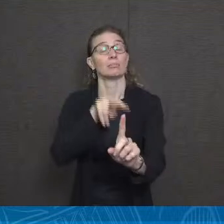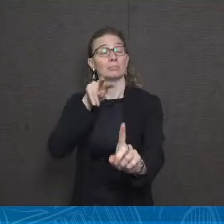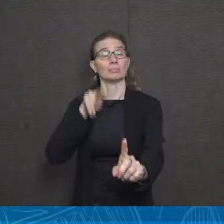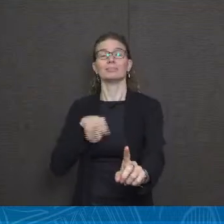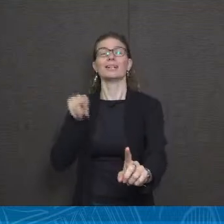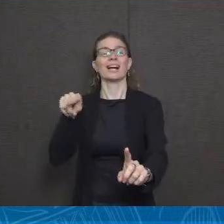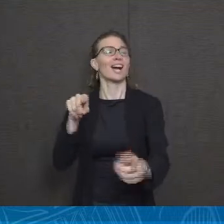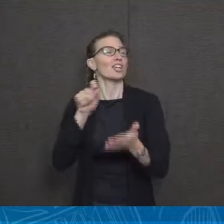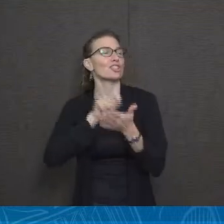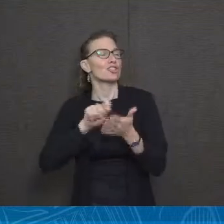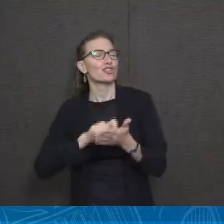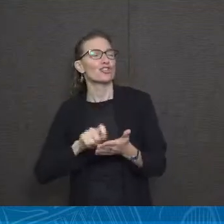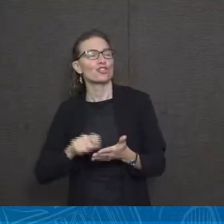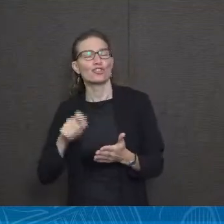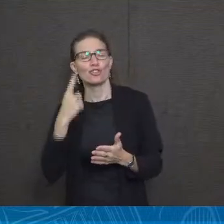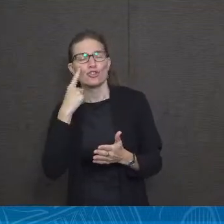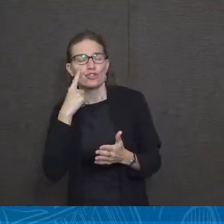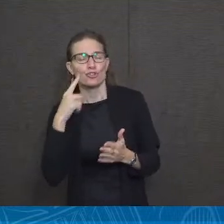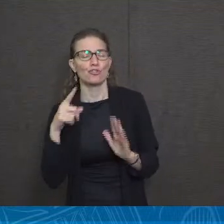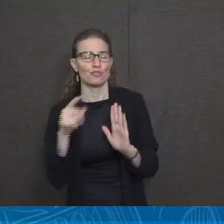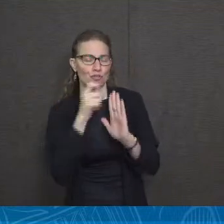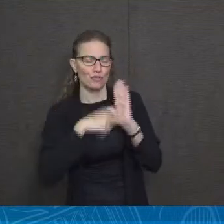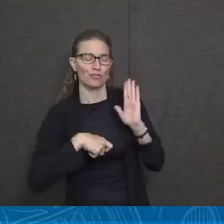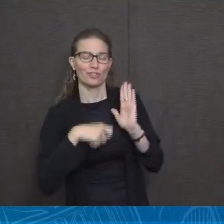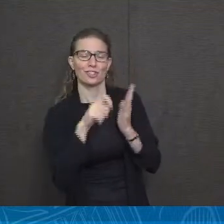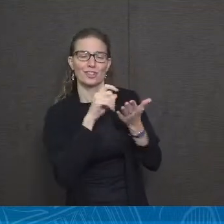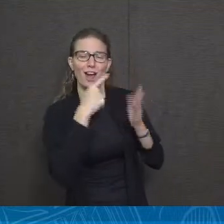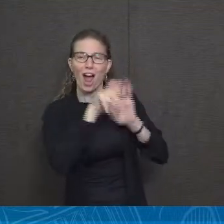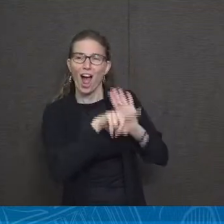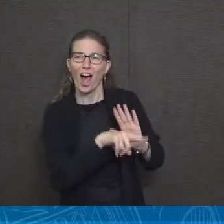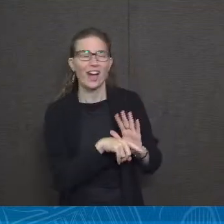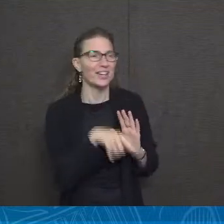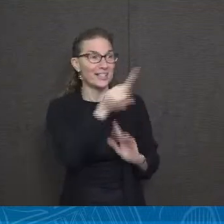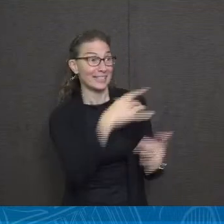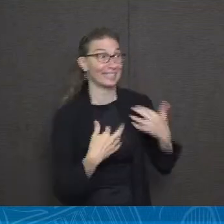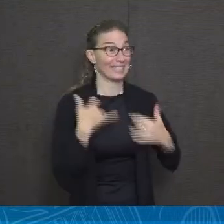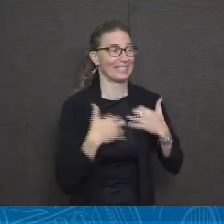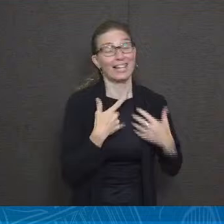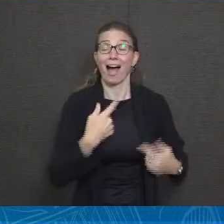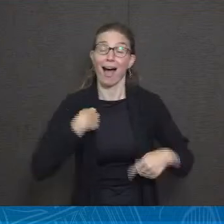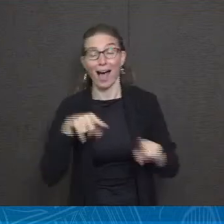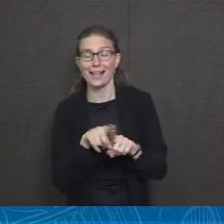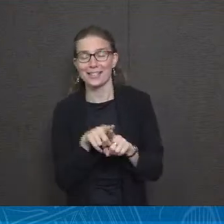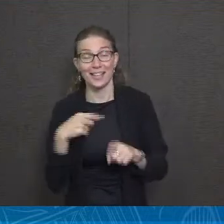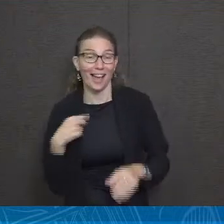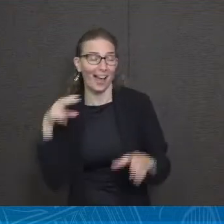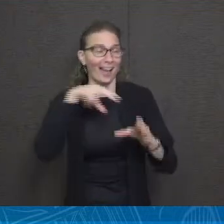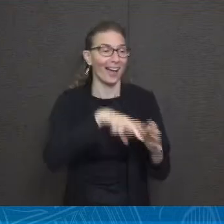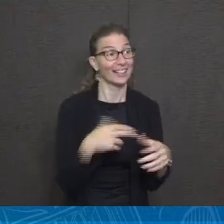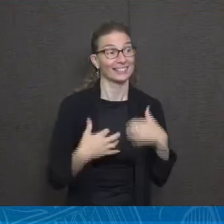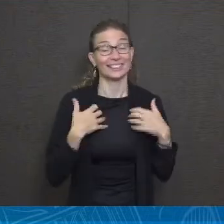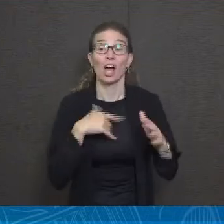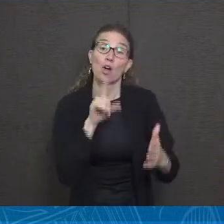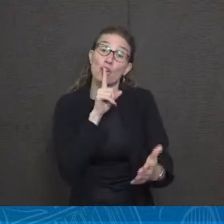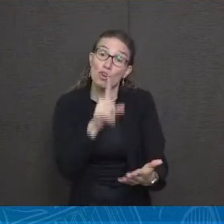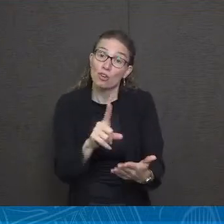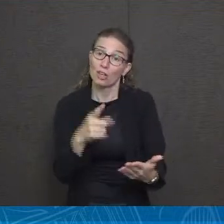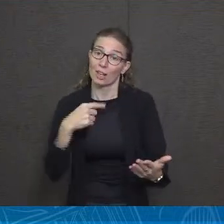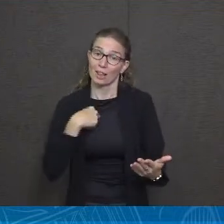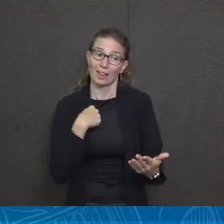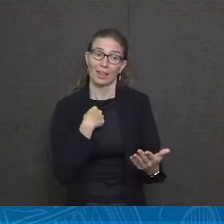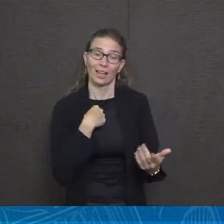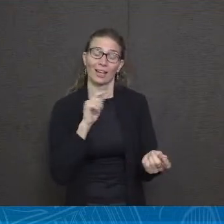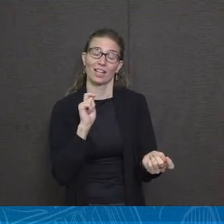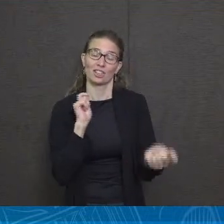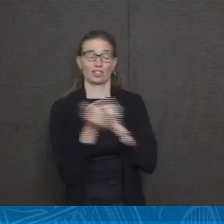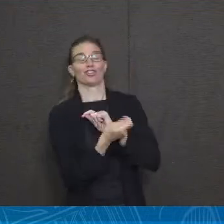everybody's getting excited about the draft articles, so I'll join the gang. I'll also get excited. I should say I'm a convert, because originally when the draft